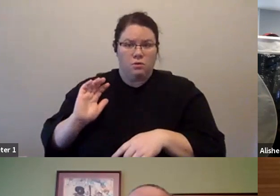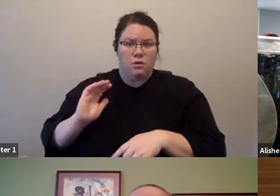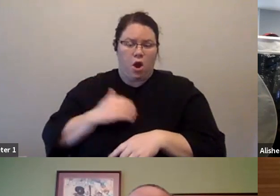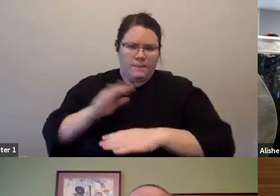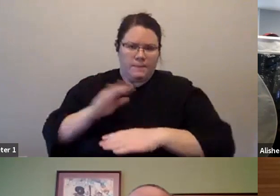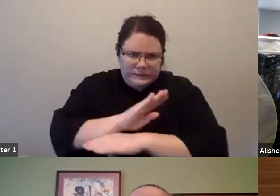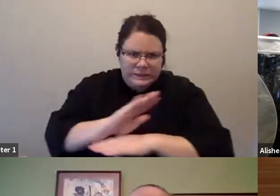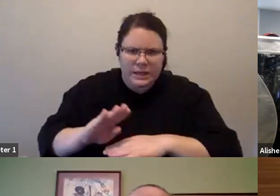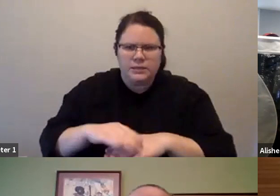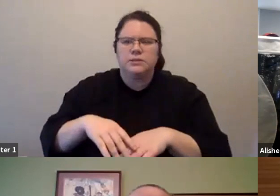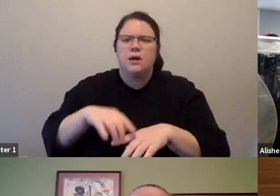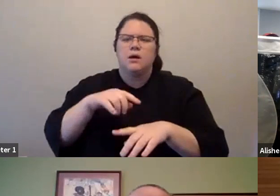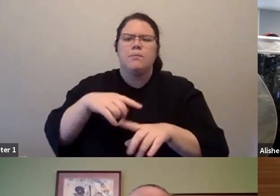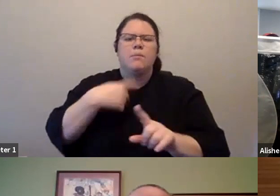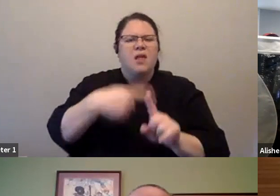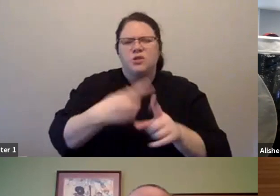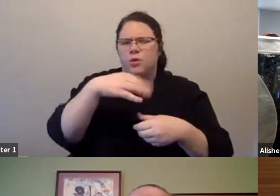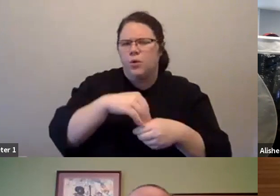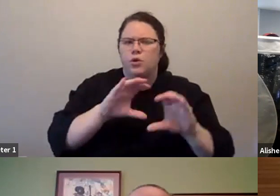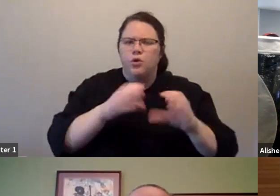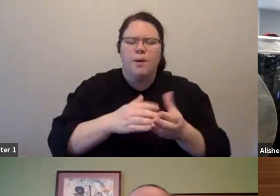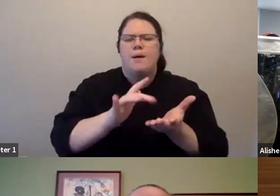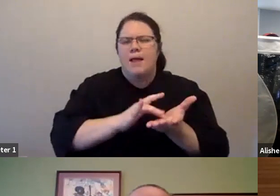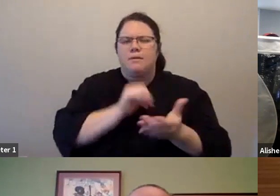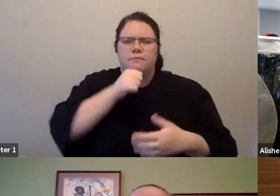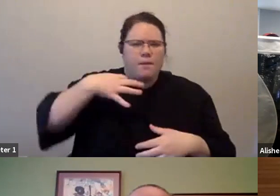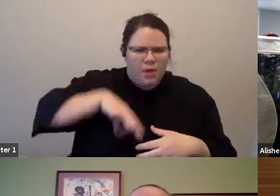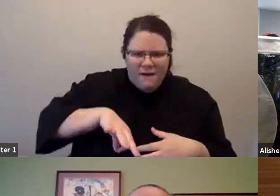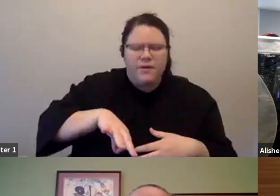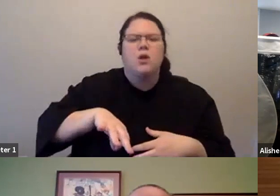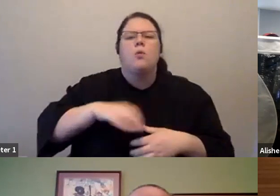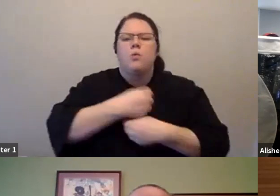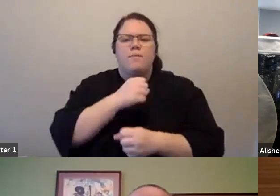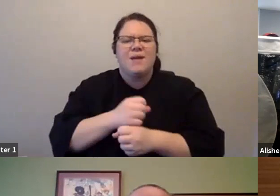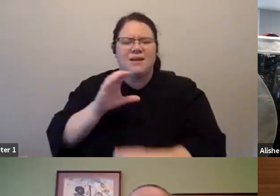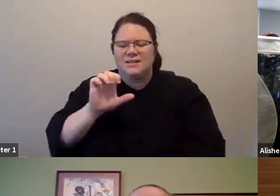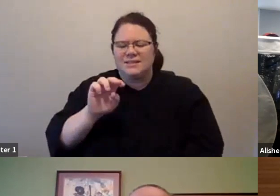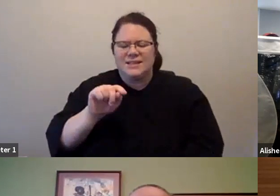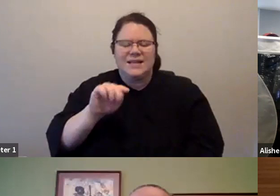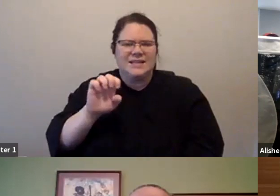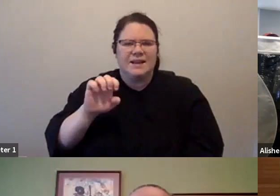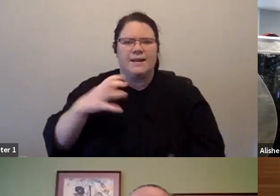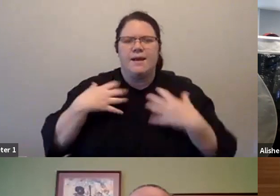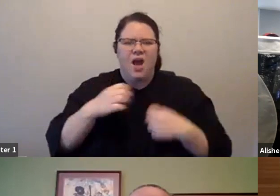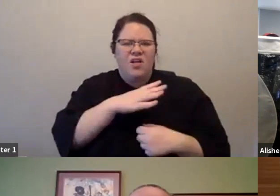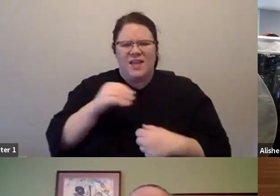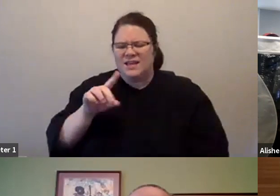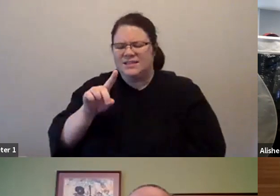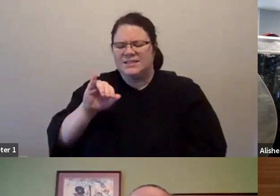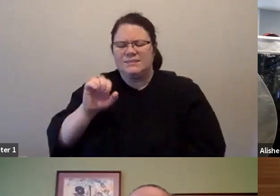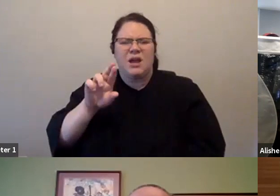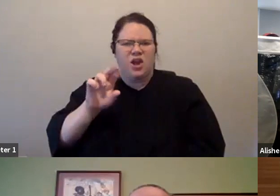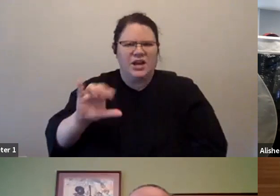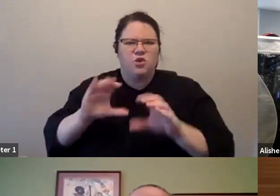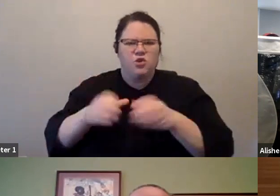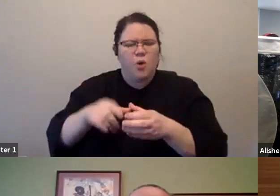a group of medical, nonprofit, and community leaders to form our Centene Health Disparities Task Force. And so the task force really is looking